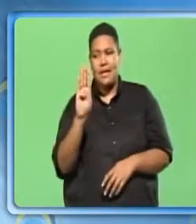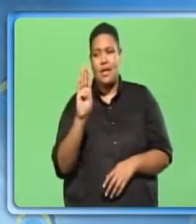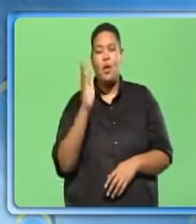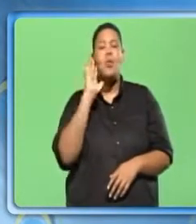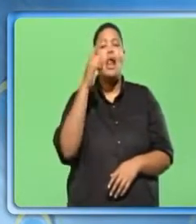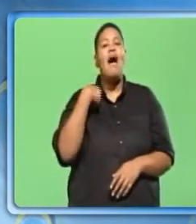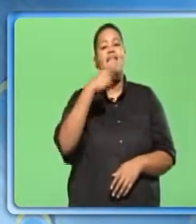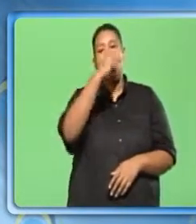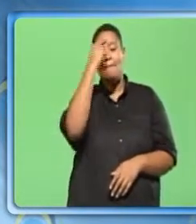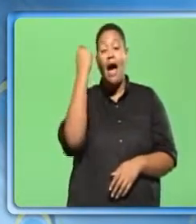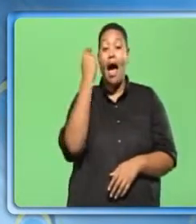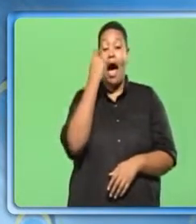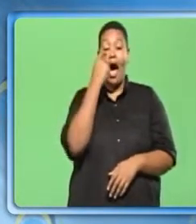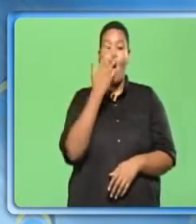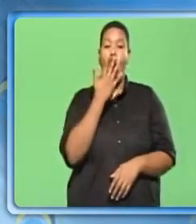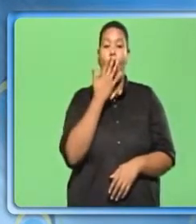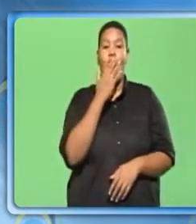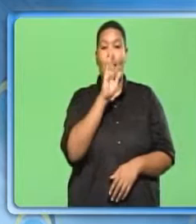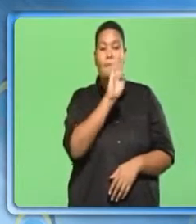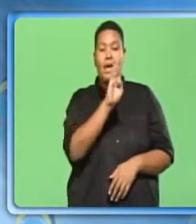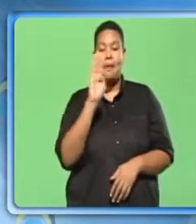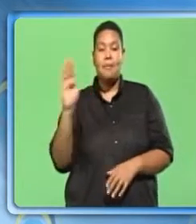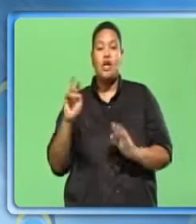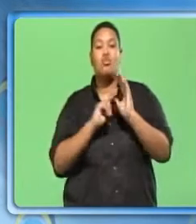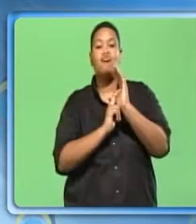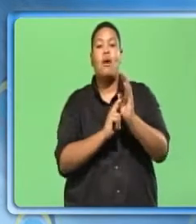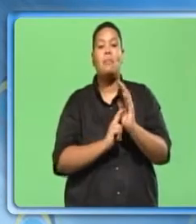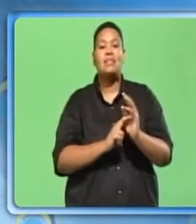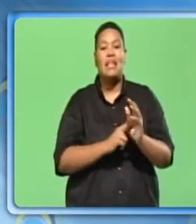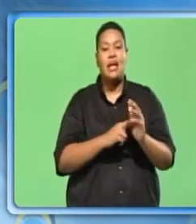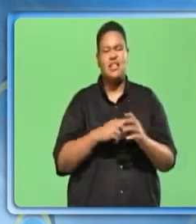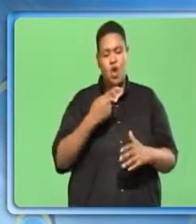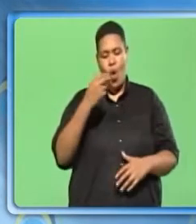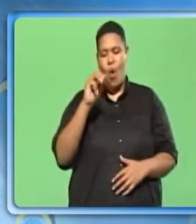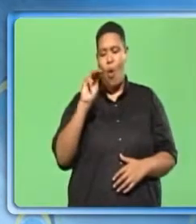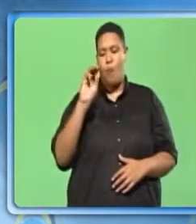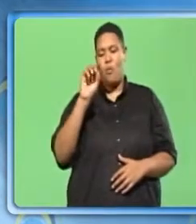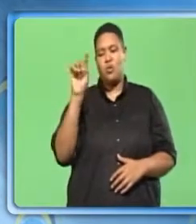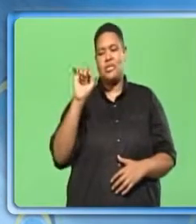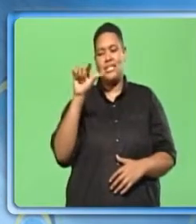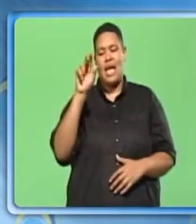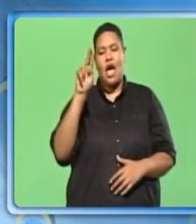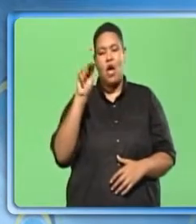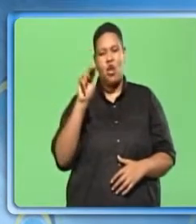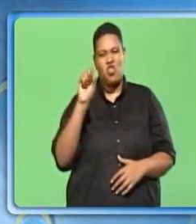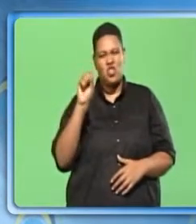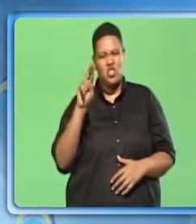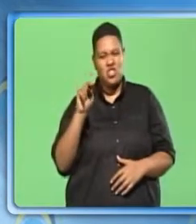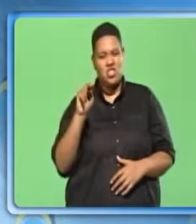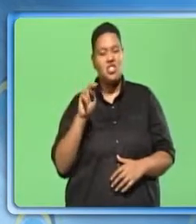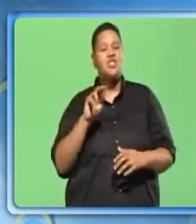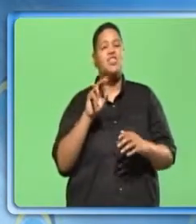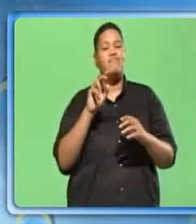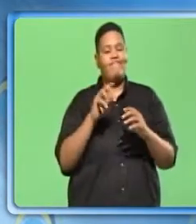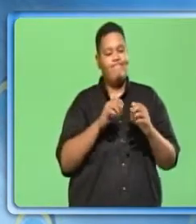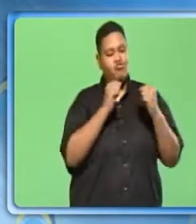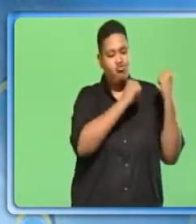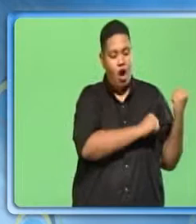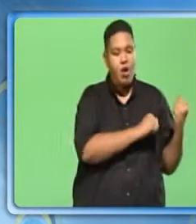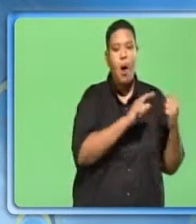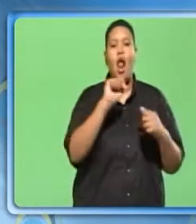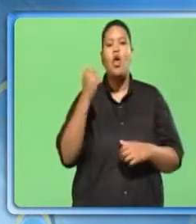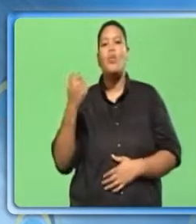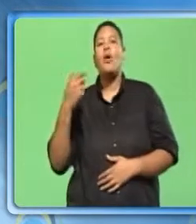black-eyed color. BB represents homozygous dominant while BB represents heterozygous dominant.